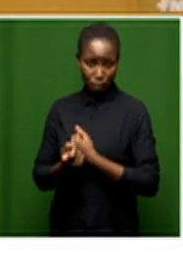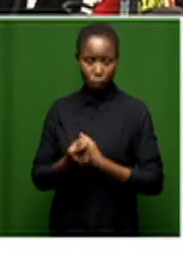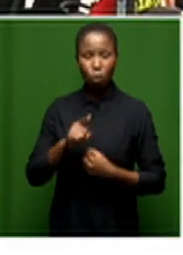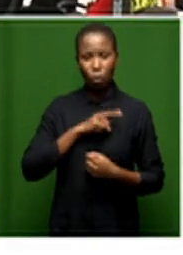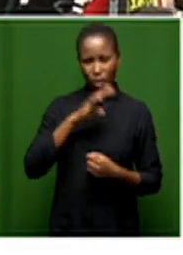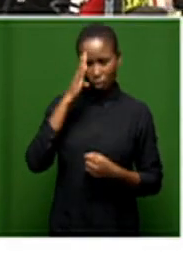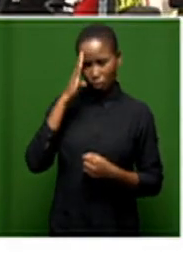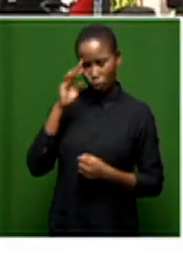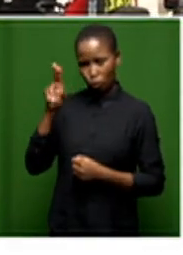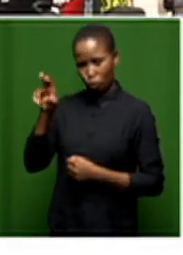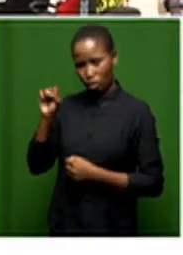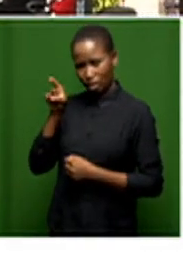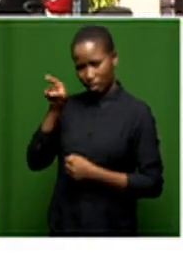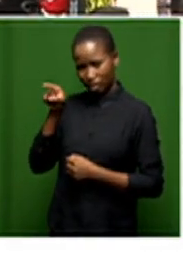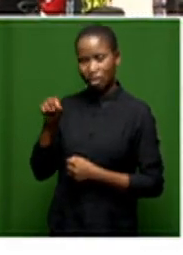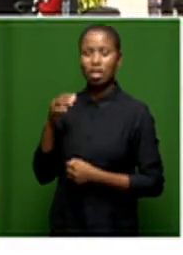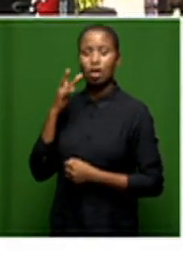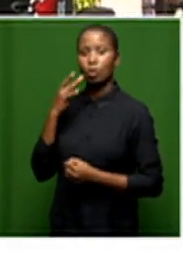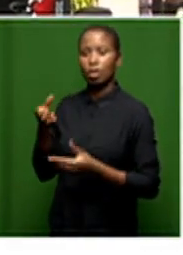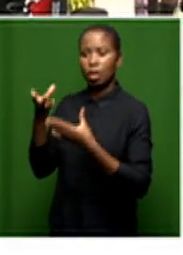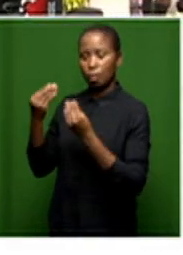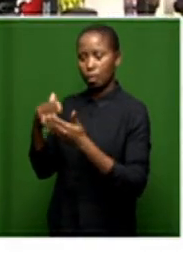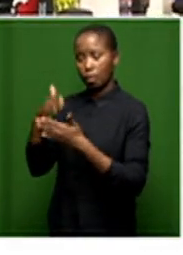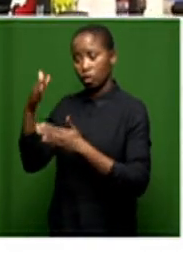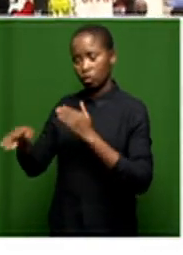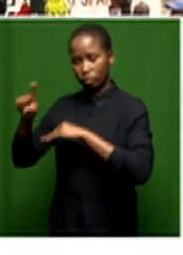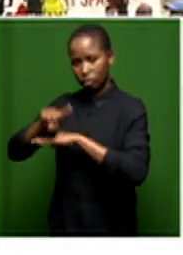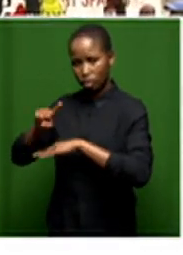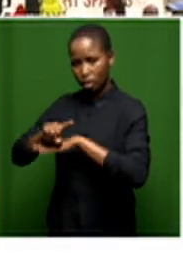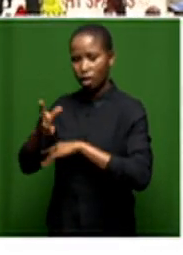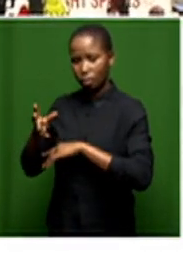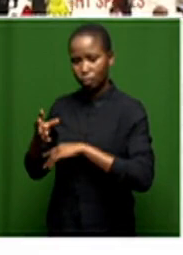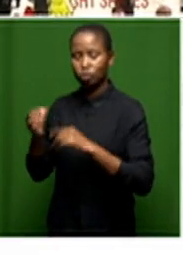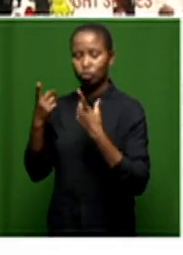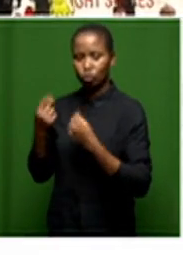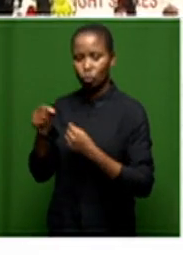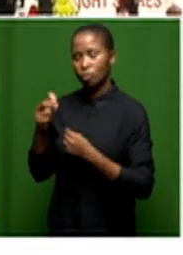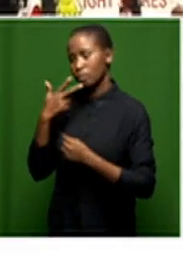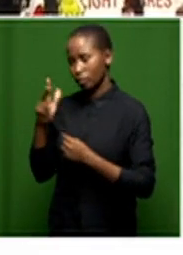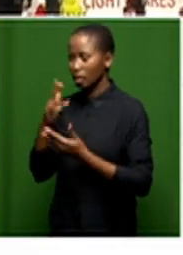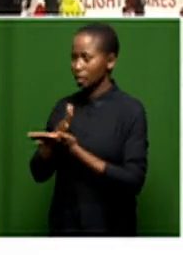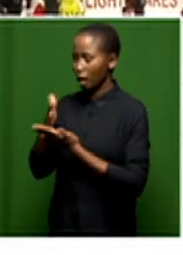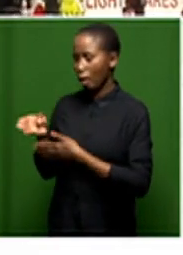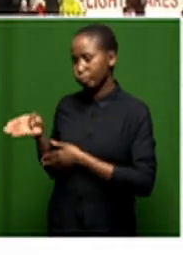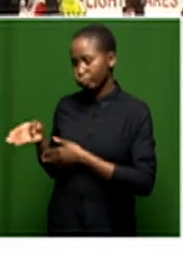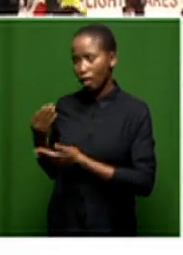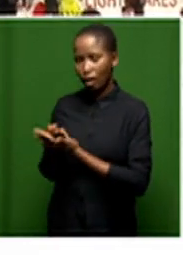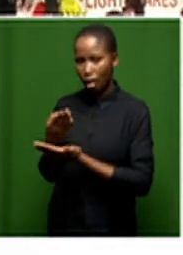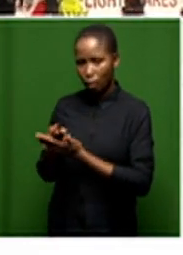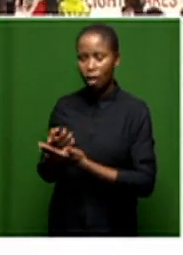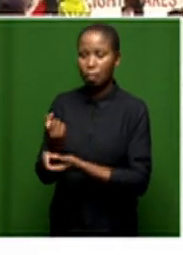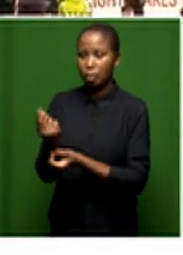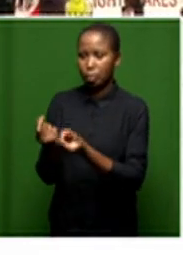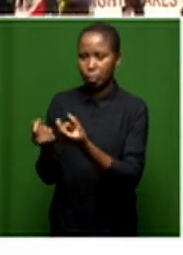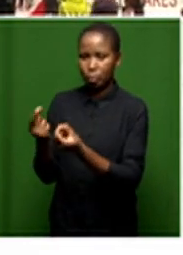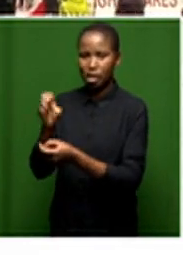US, when it gets to the end of the day and there's spare vials and doses available, and SMS goes out and